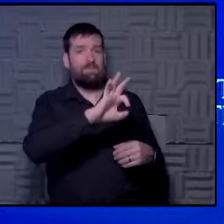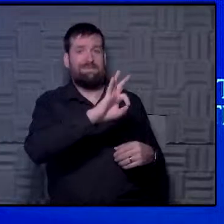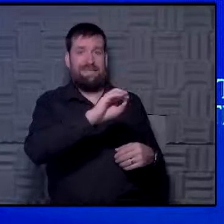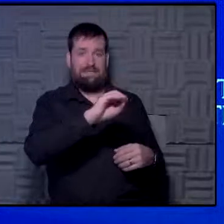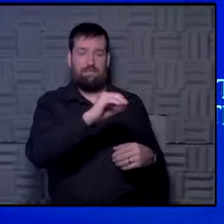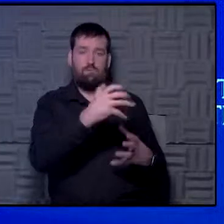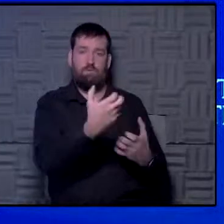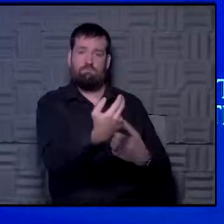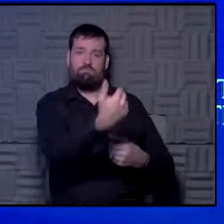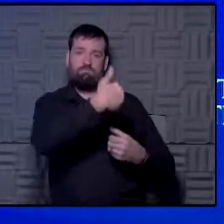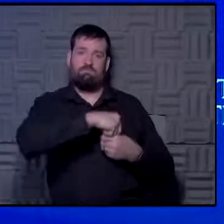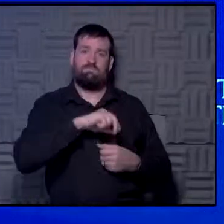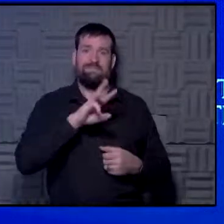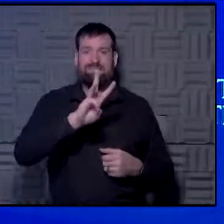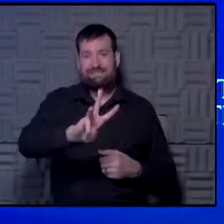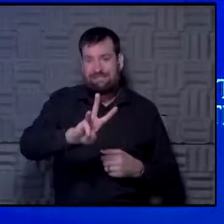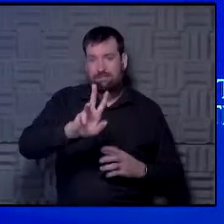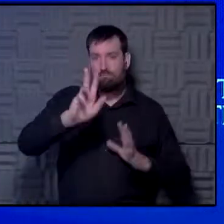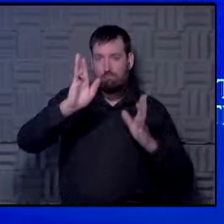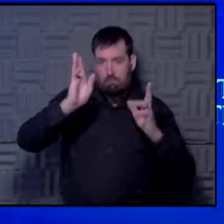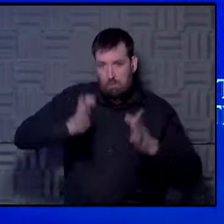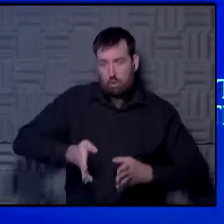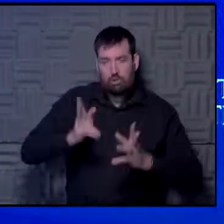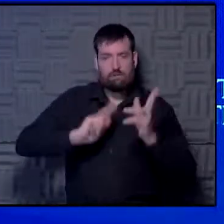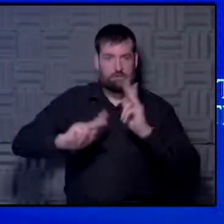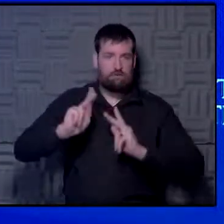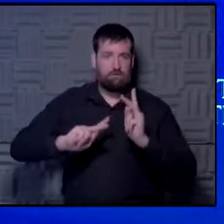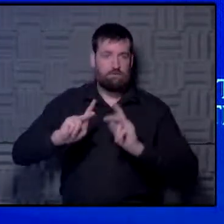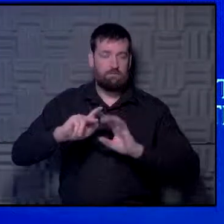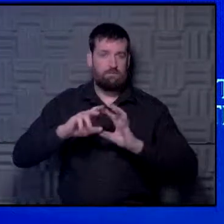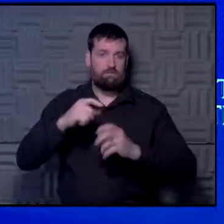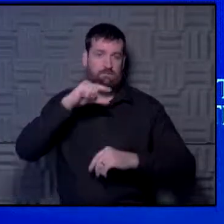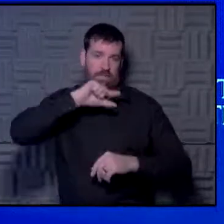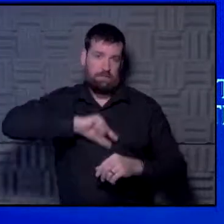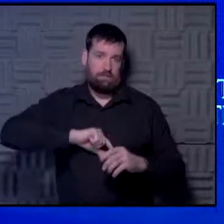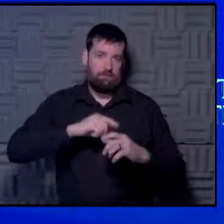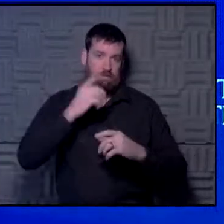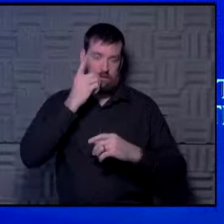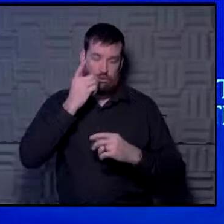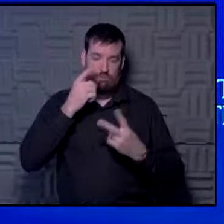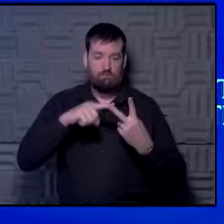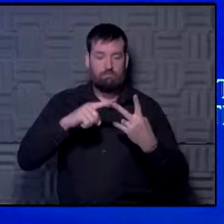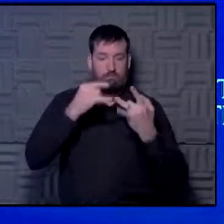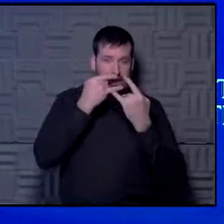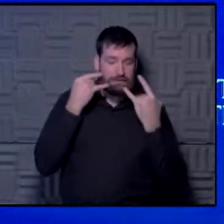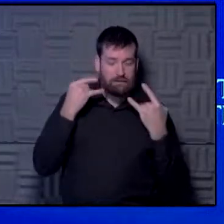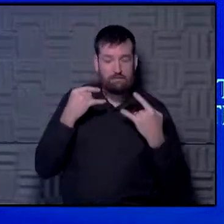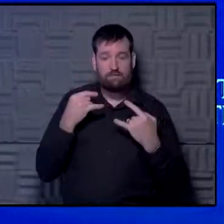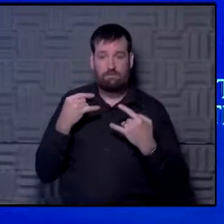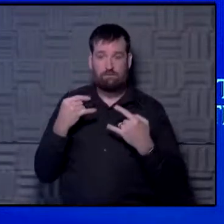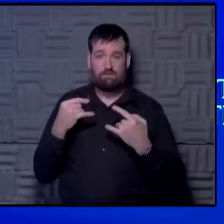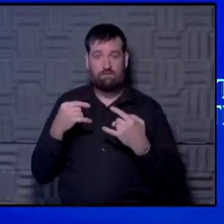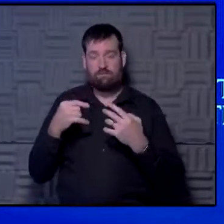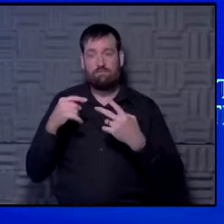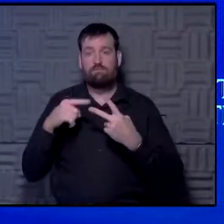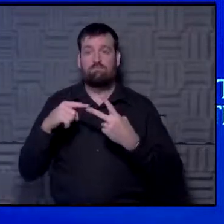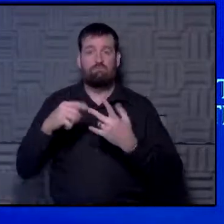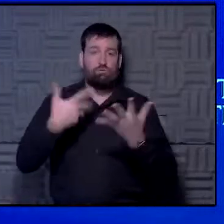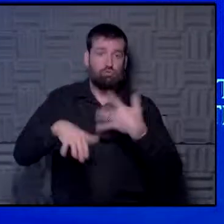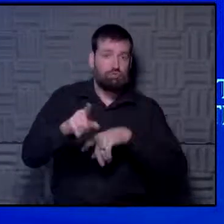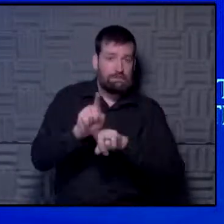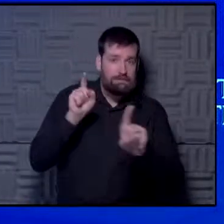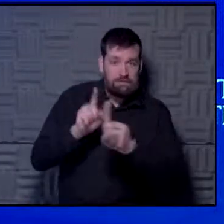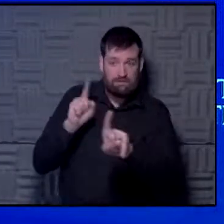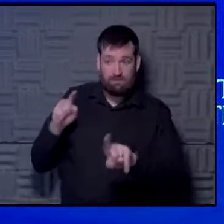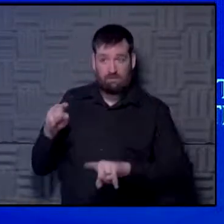a 6-person Thanksgiving dinner. And besides masks and socially distancing, will fans circulating the air make it any